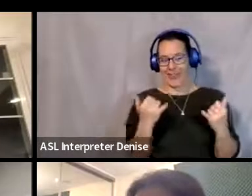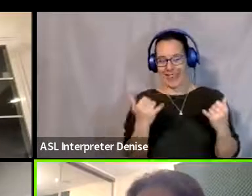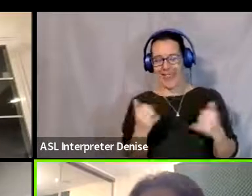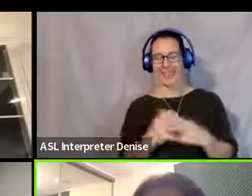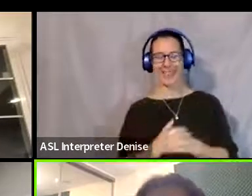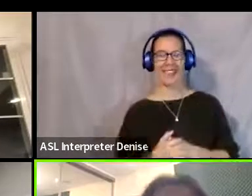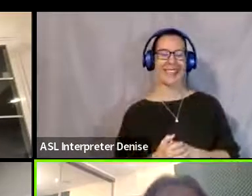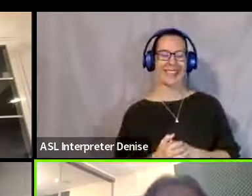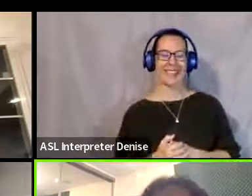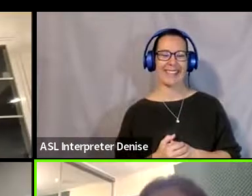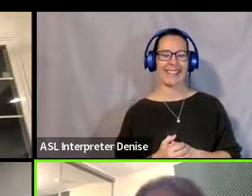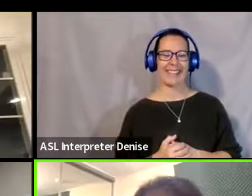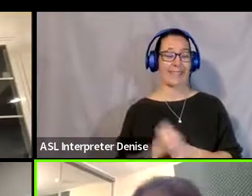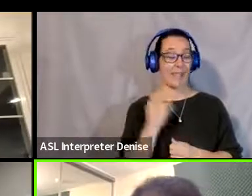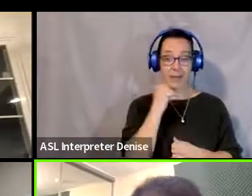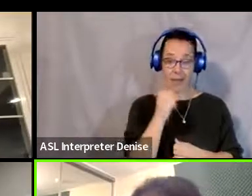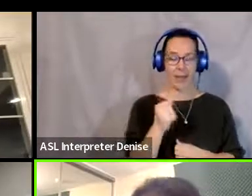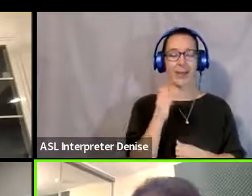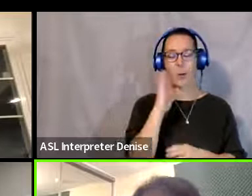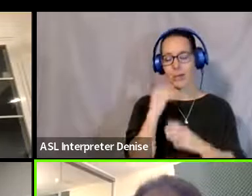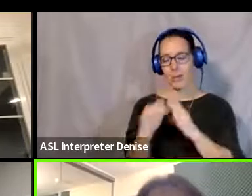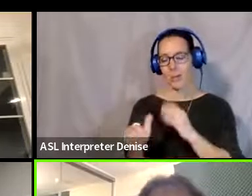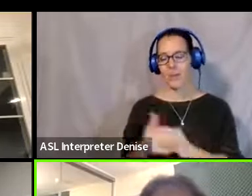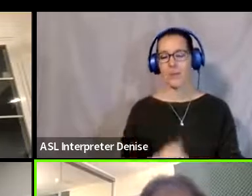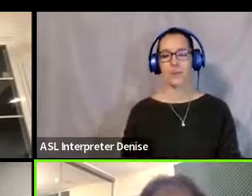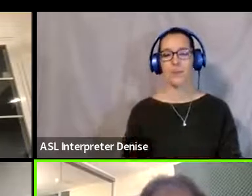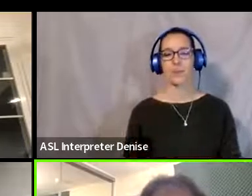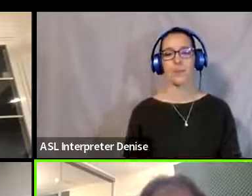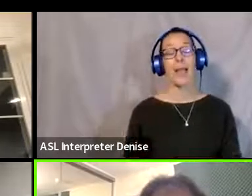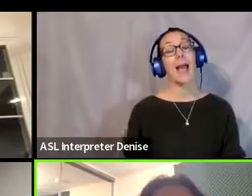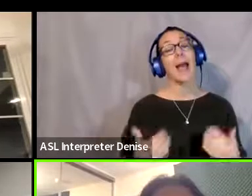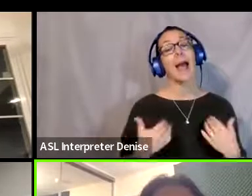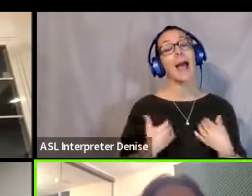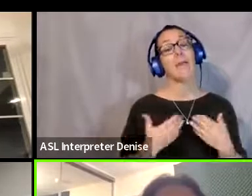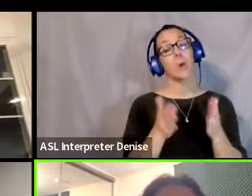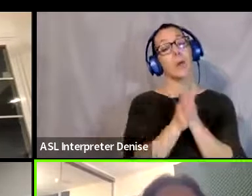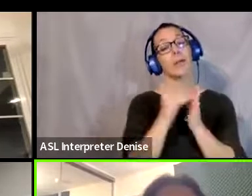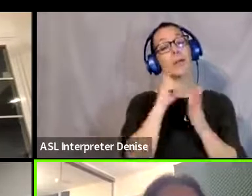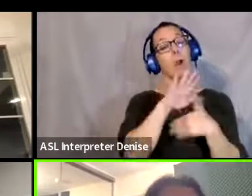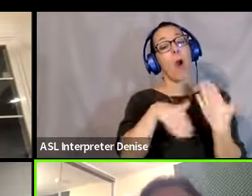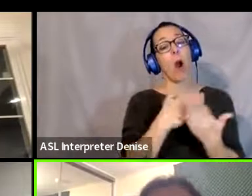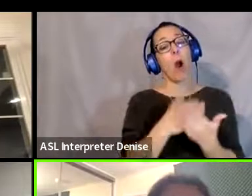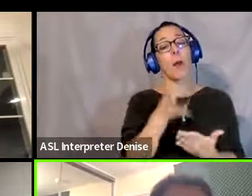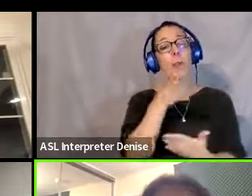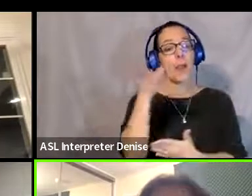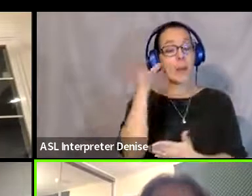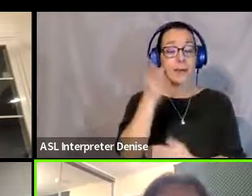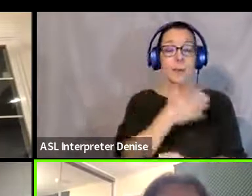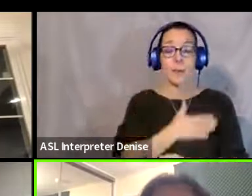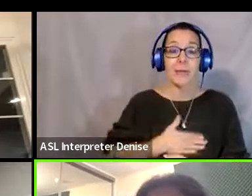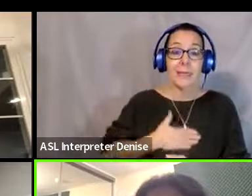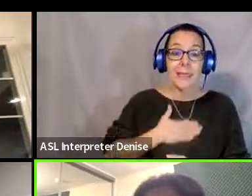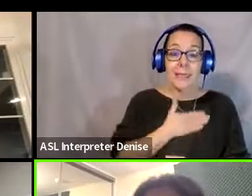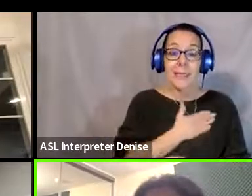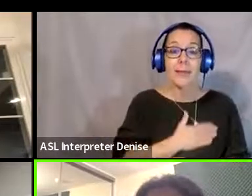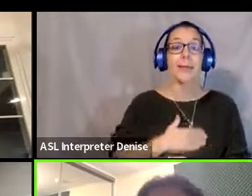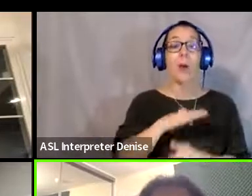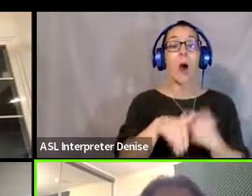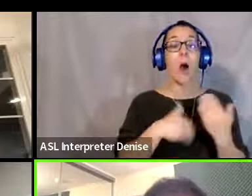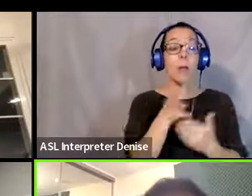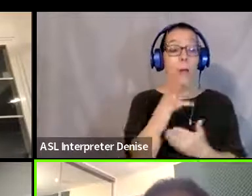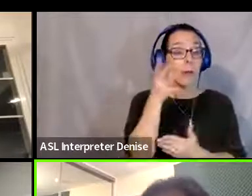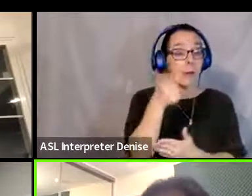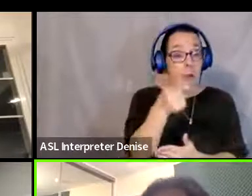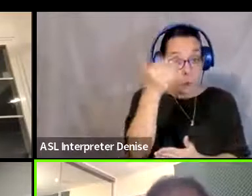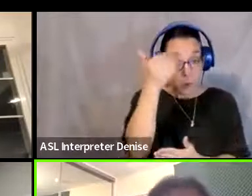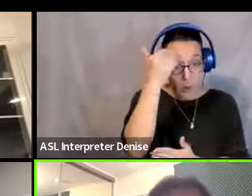And then I really have a request, guys, for all the parents. Please inform all other parents you know.